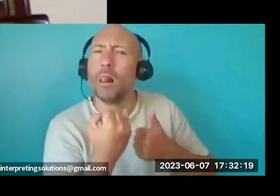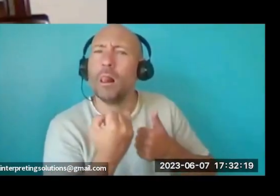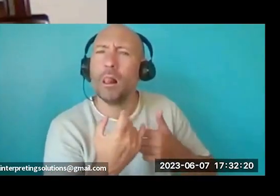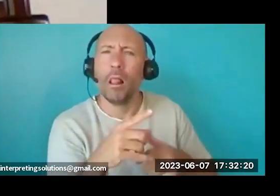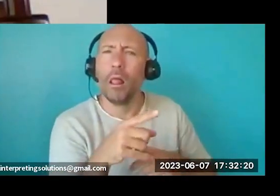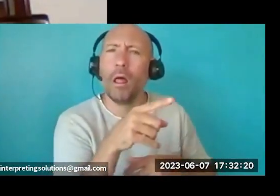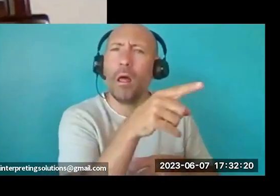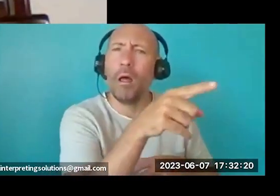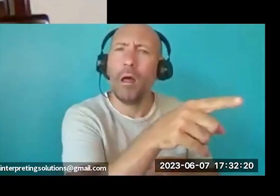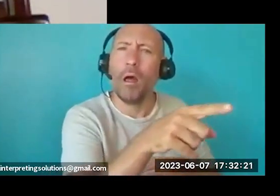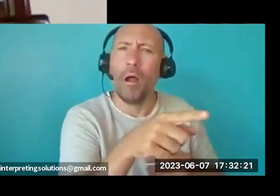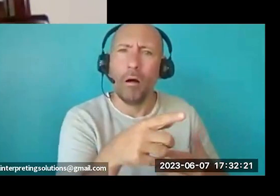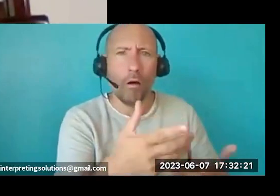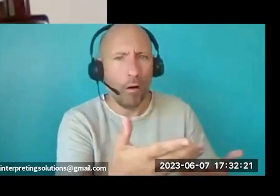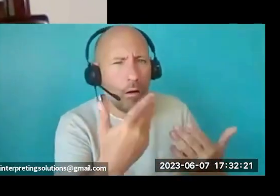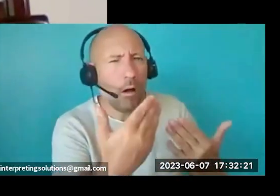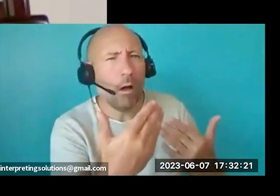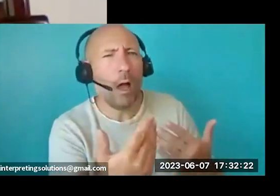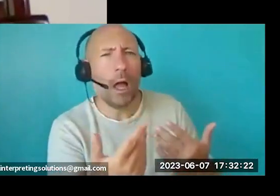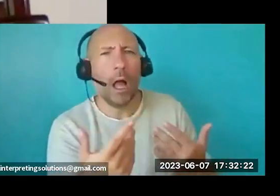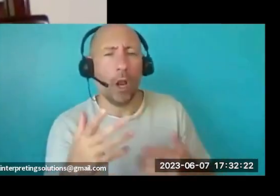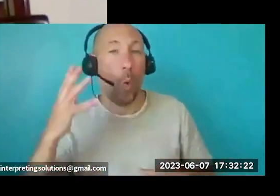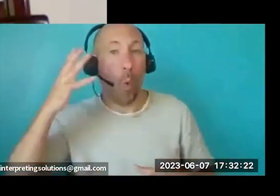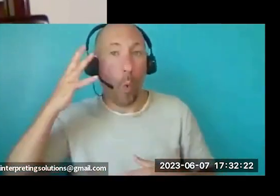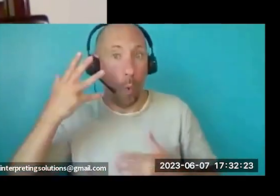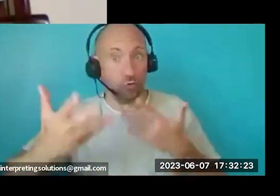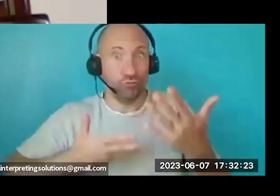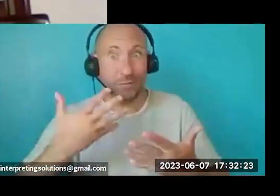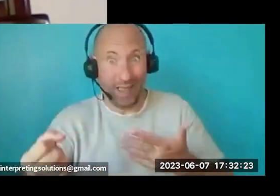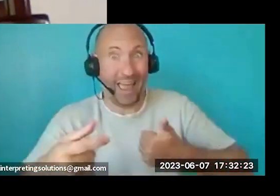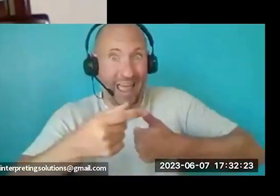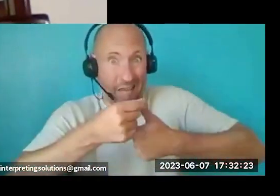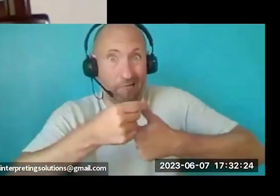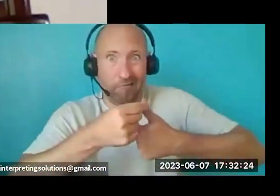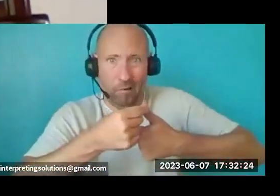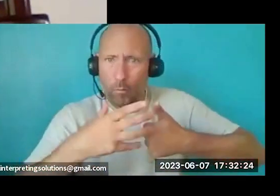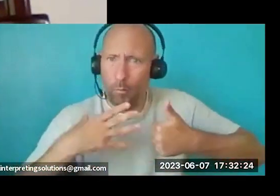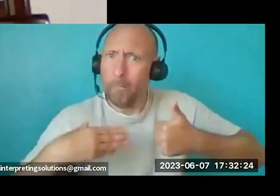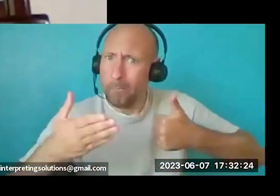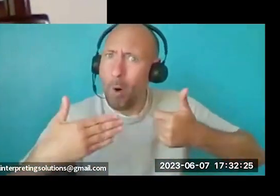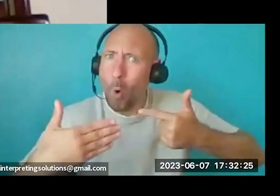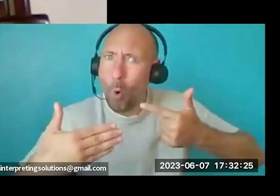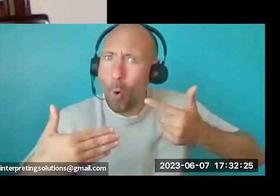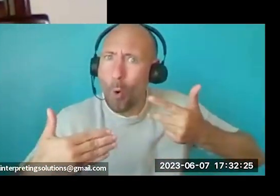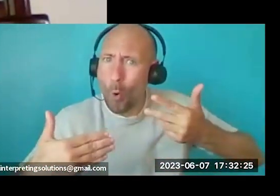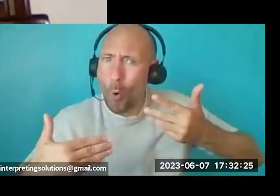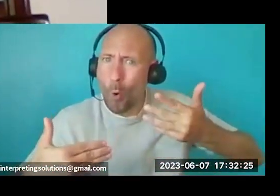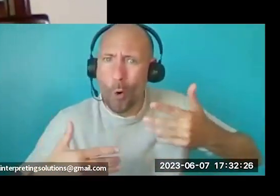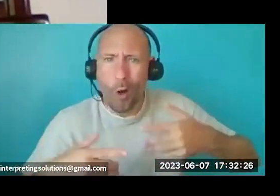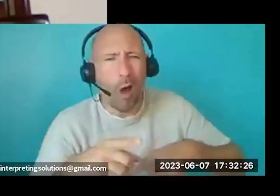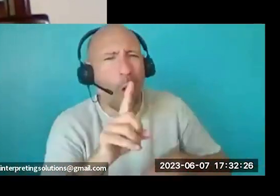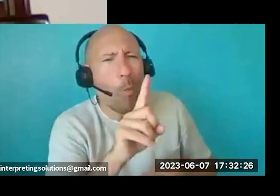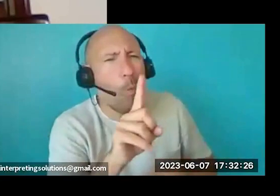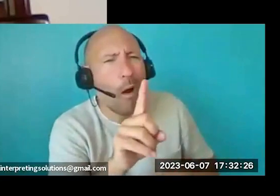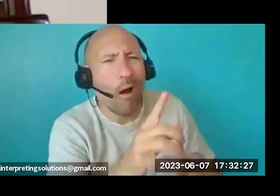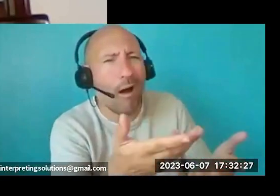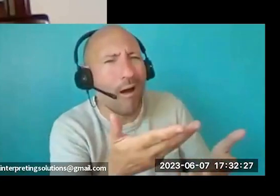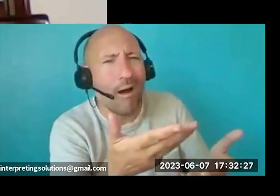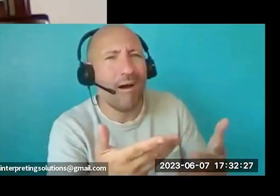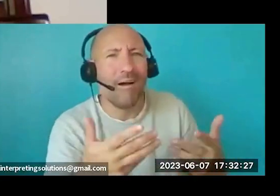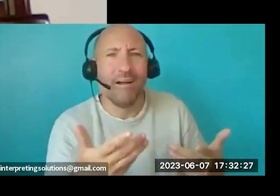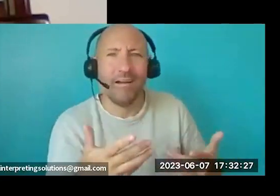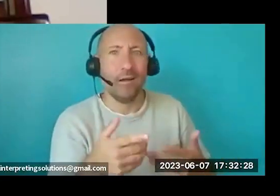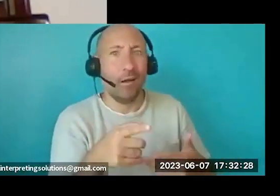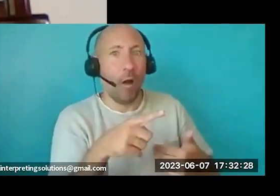rest satisfied with the fact that there is an audio description and that's it, that's good enough. No, they give extra comments. I enjoyed